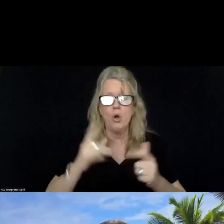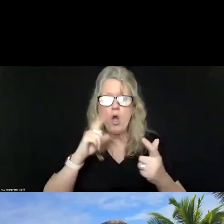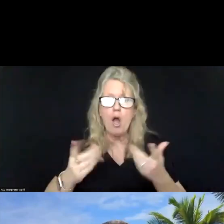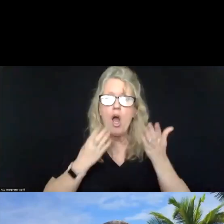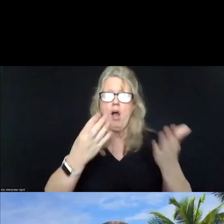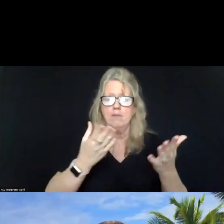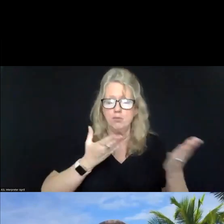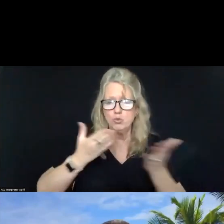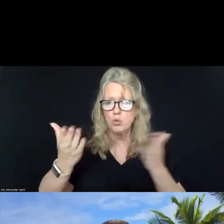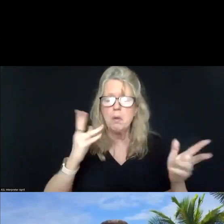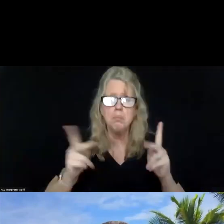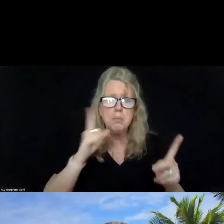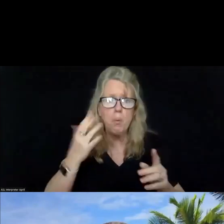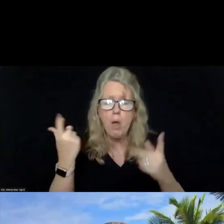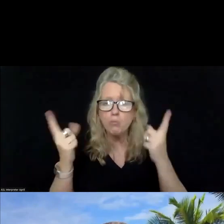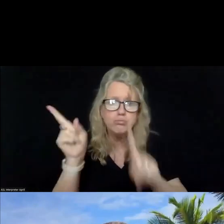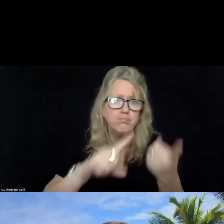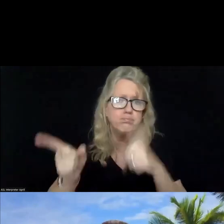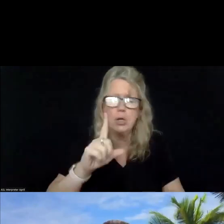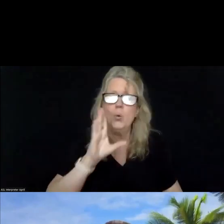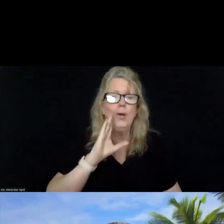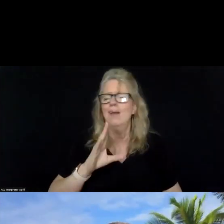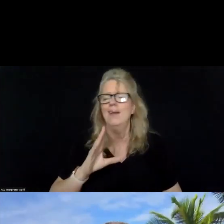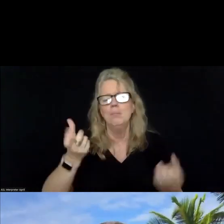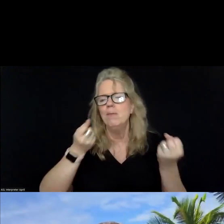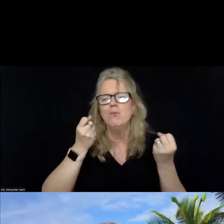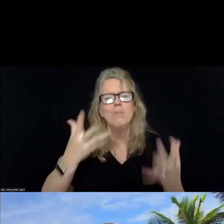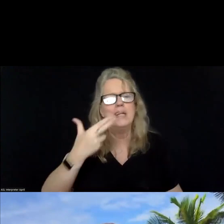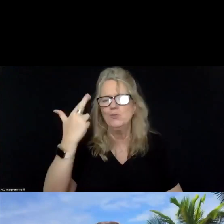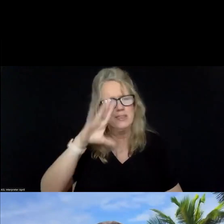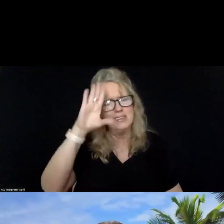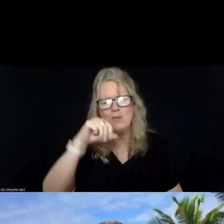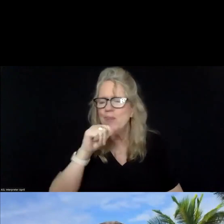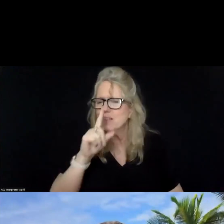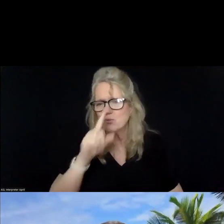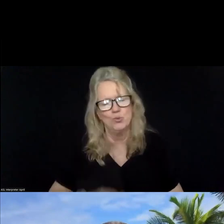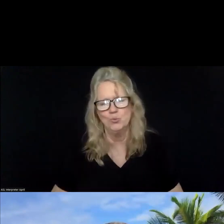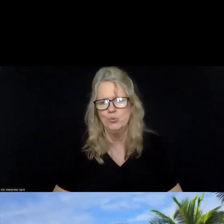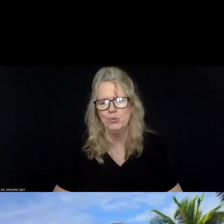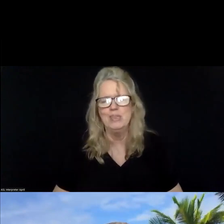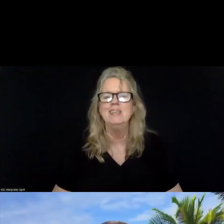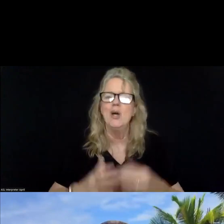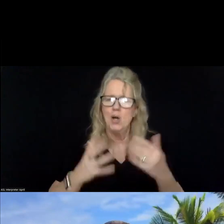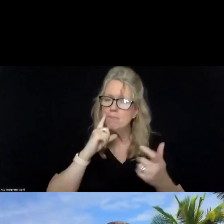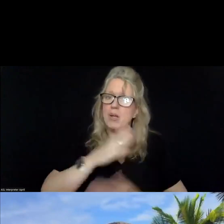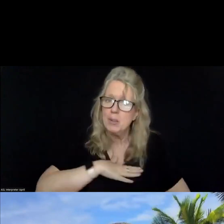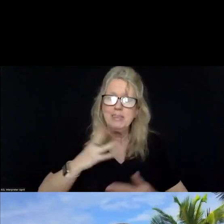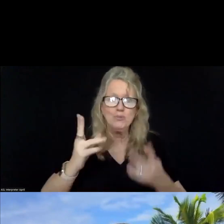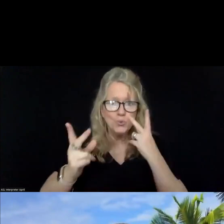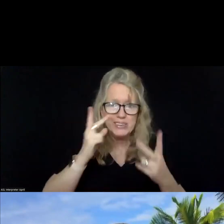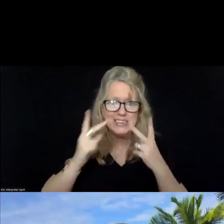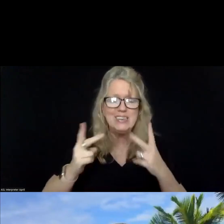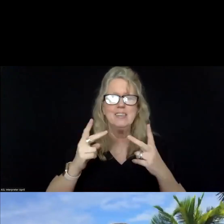the services and people will just come to it. But for many reasons, we know that's not the case. So I'm really pleased to see how